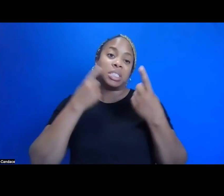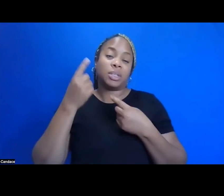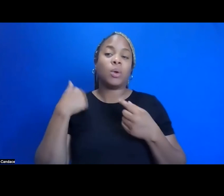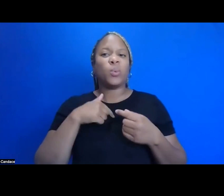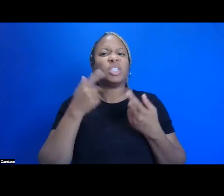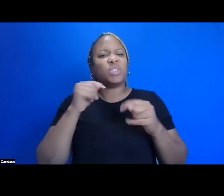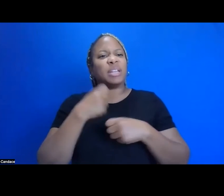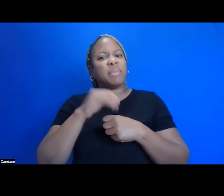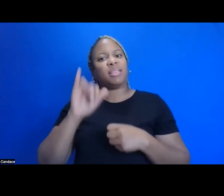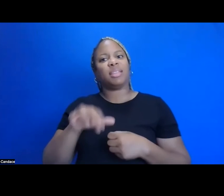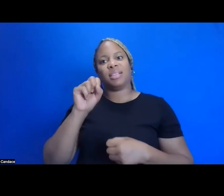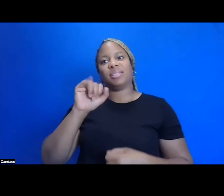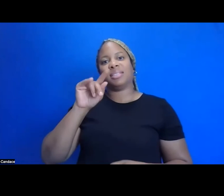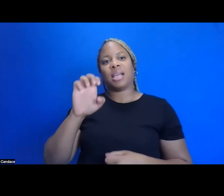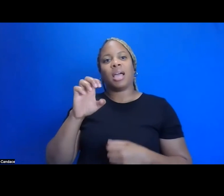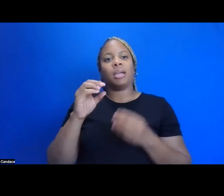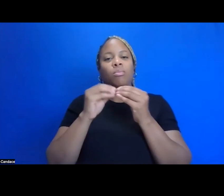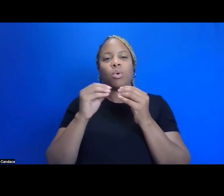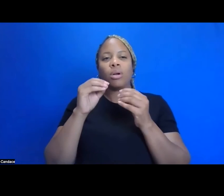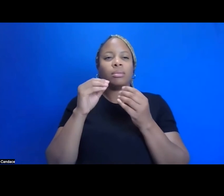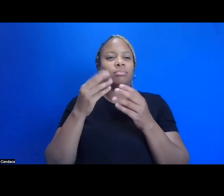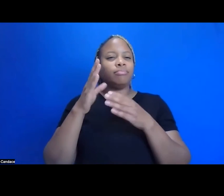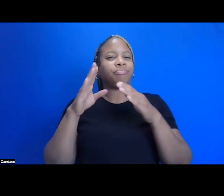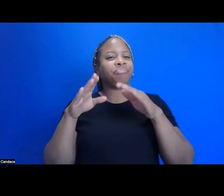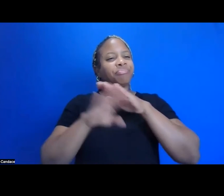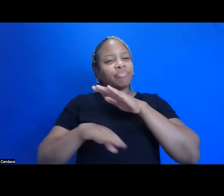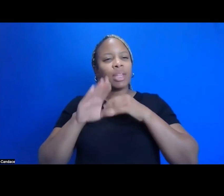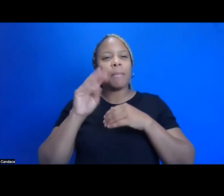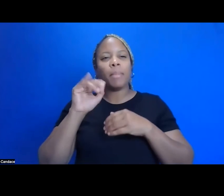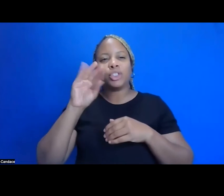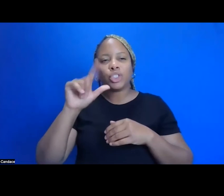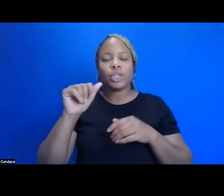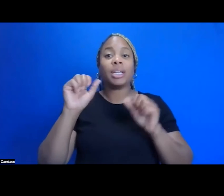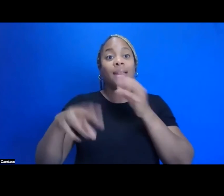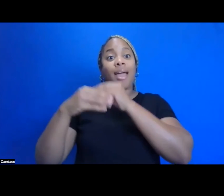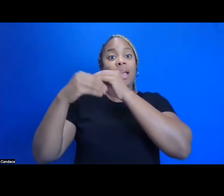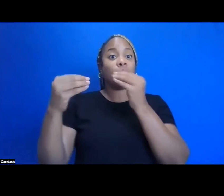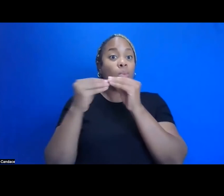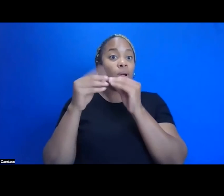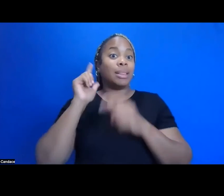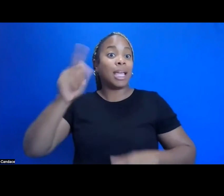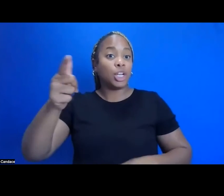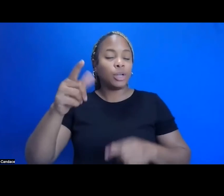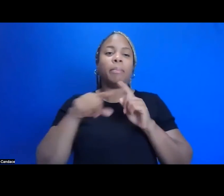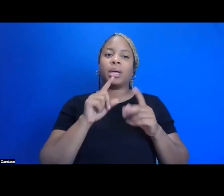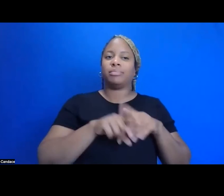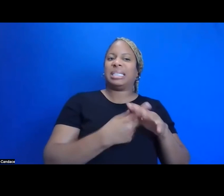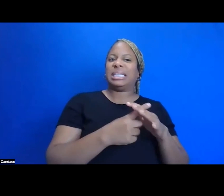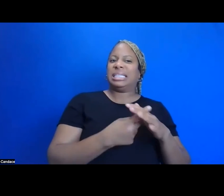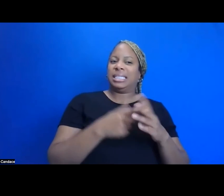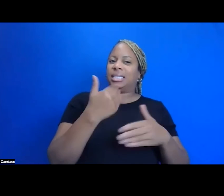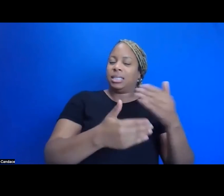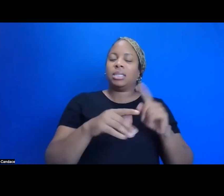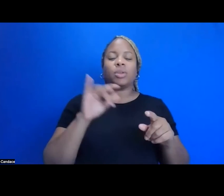tried to make the site as modular as possible so that like we can build in new features. And yeah, that